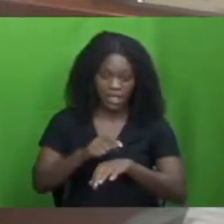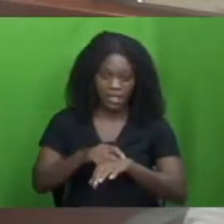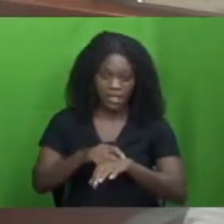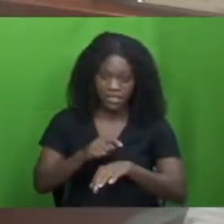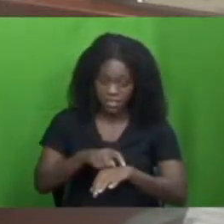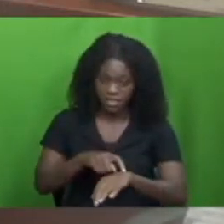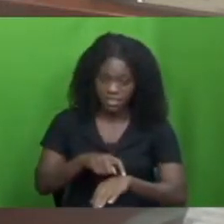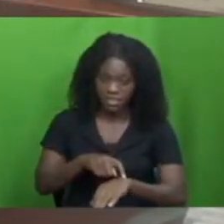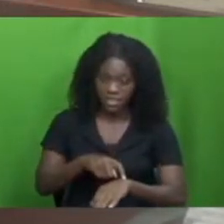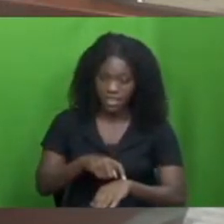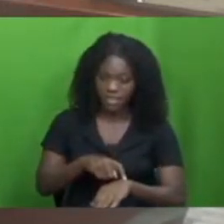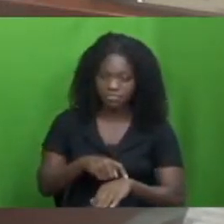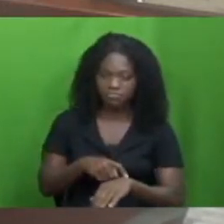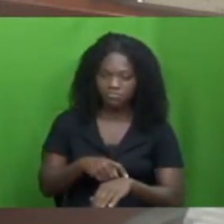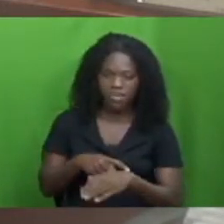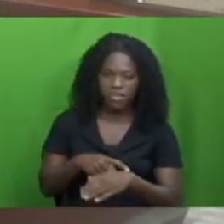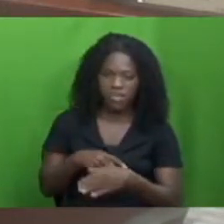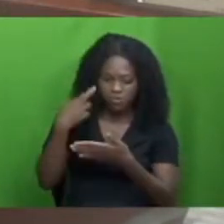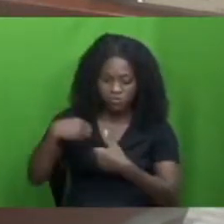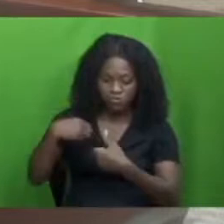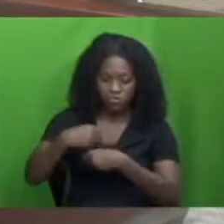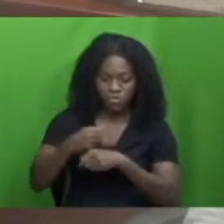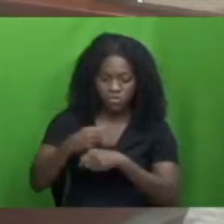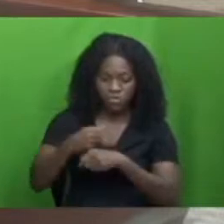righteousness. Mr. Speaker,